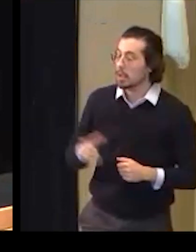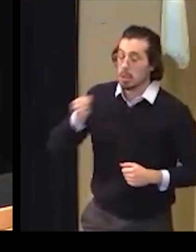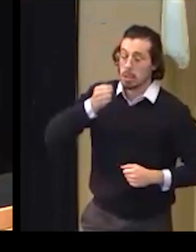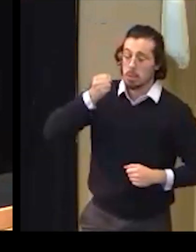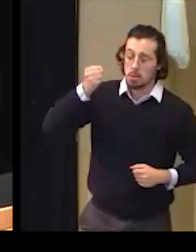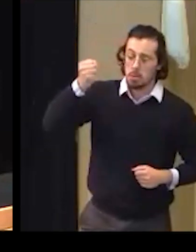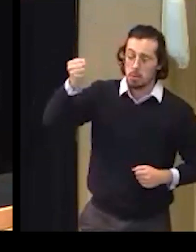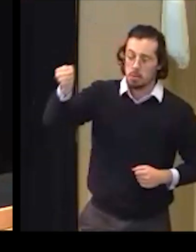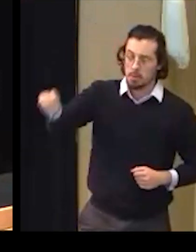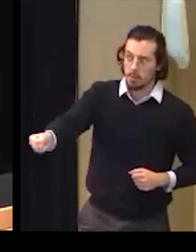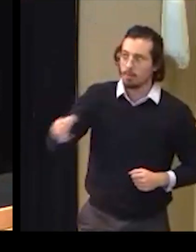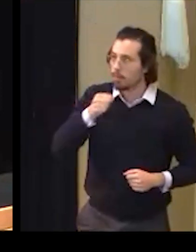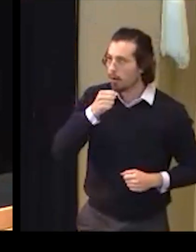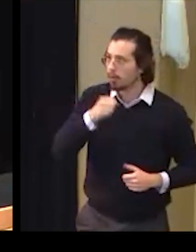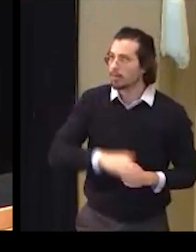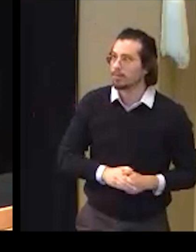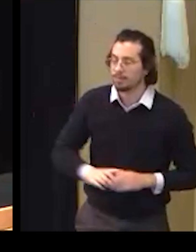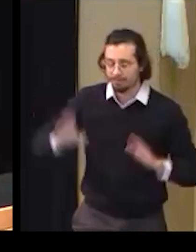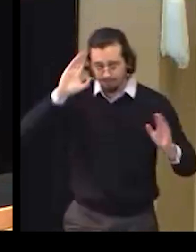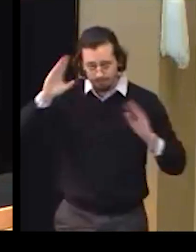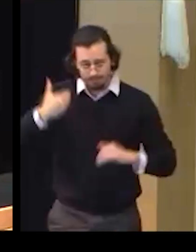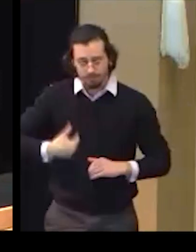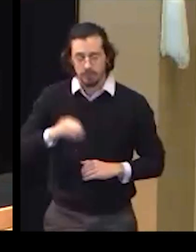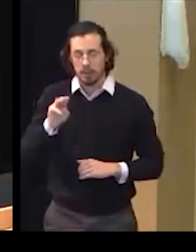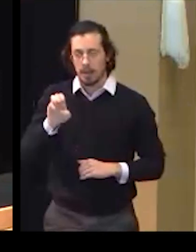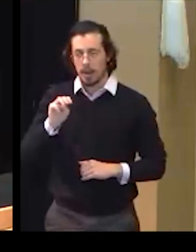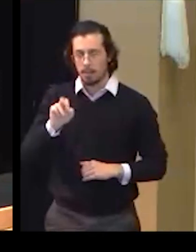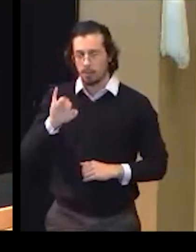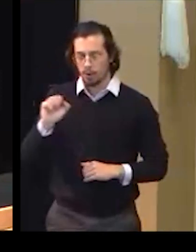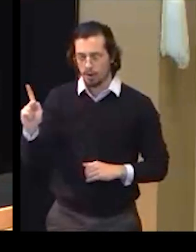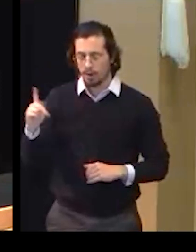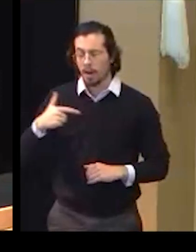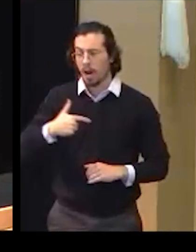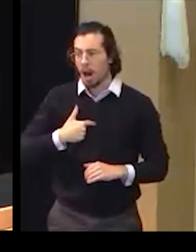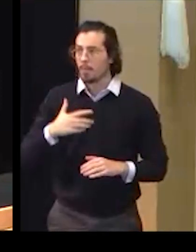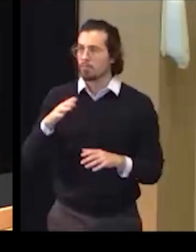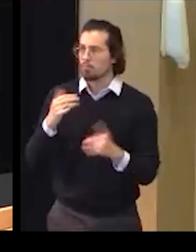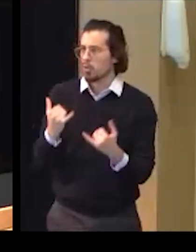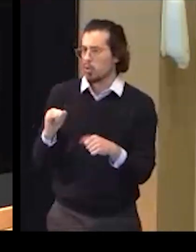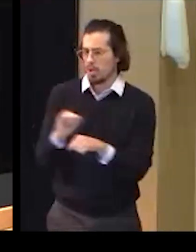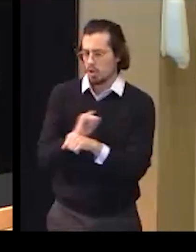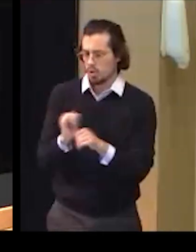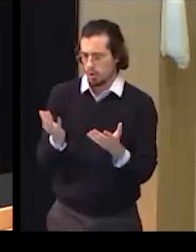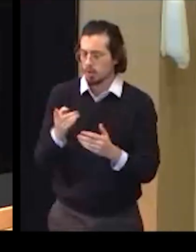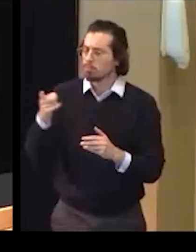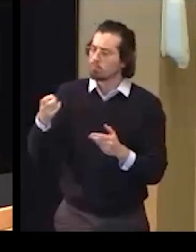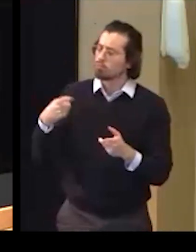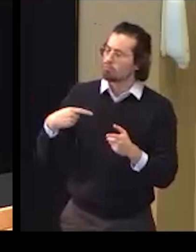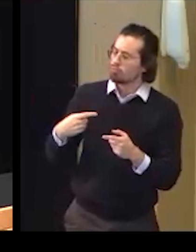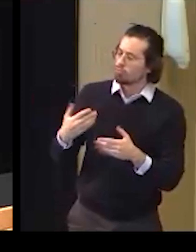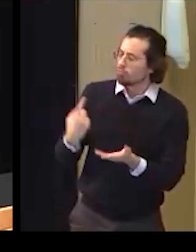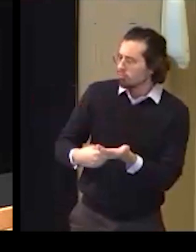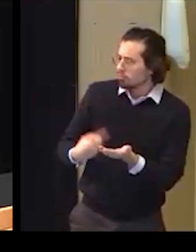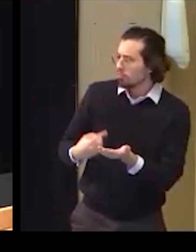Let's get a mic for you. So my name is Emmerich. I'm a current intern here. And as we're going through this, you talk about some of the systemic